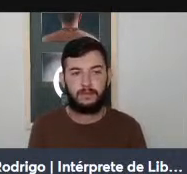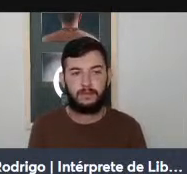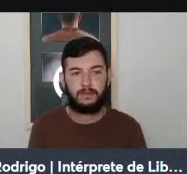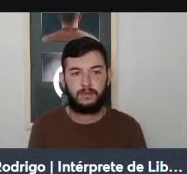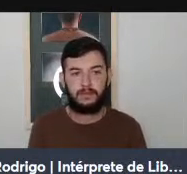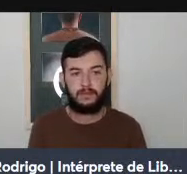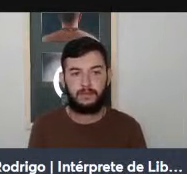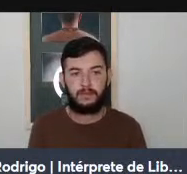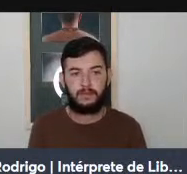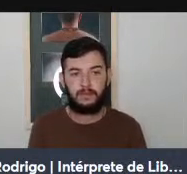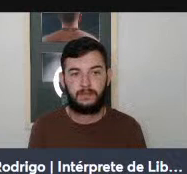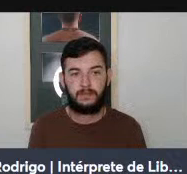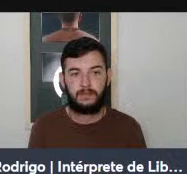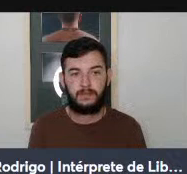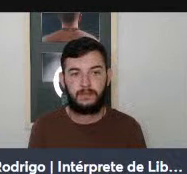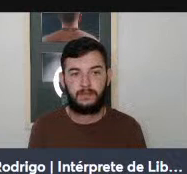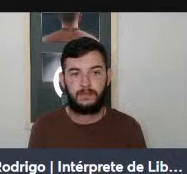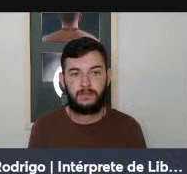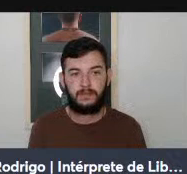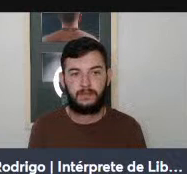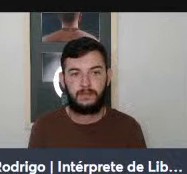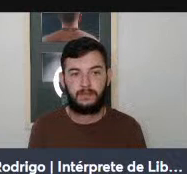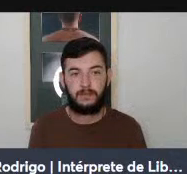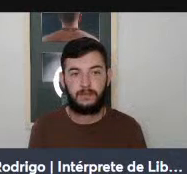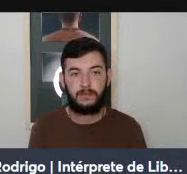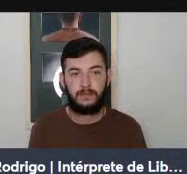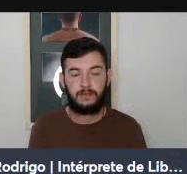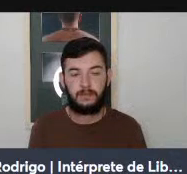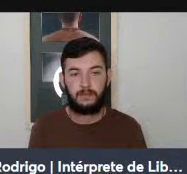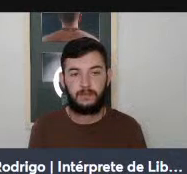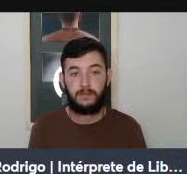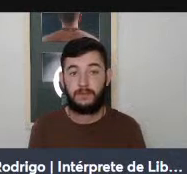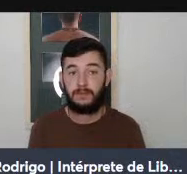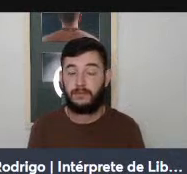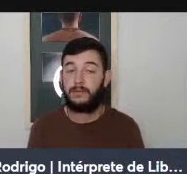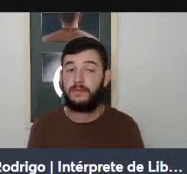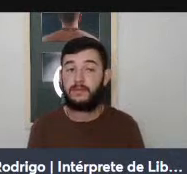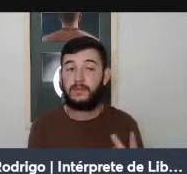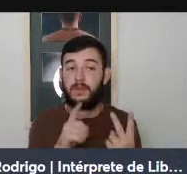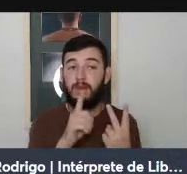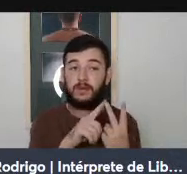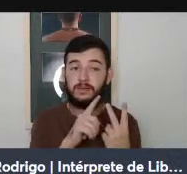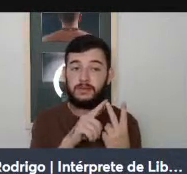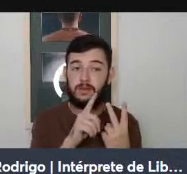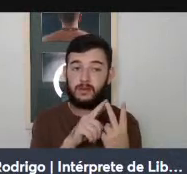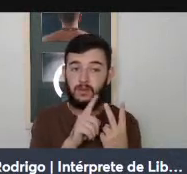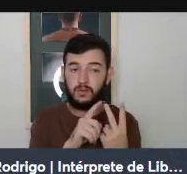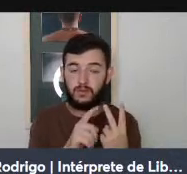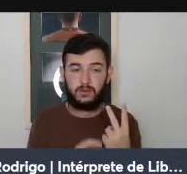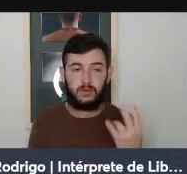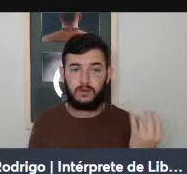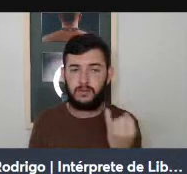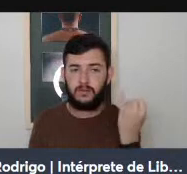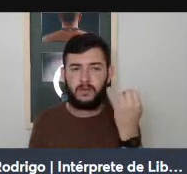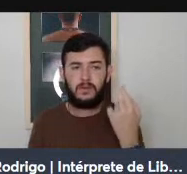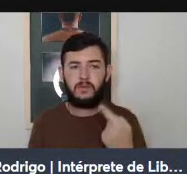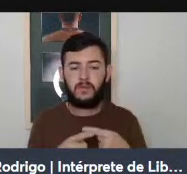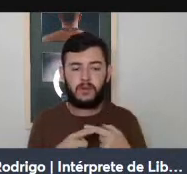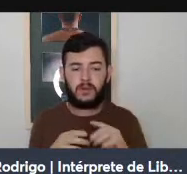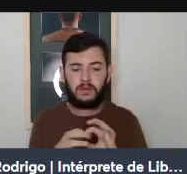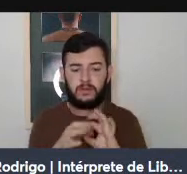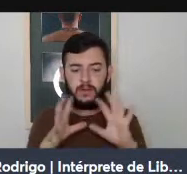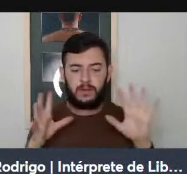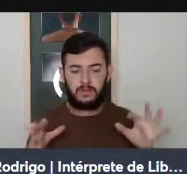the development of knowledge. Em segundo lugar, importa porque permite